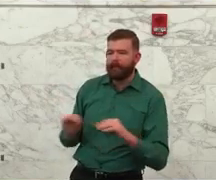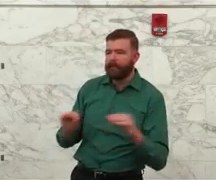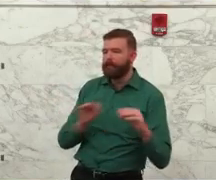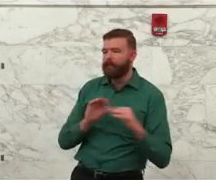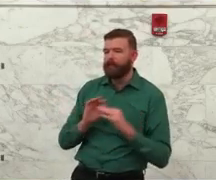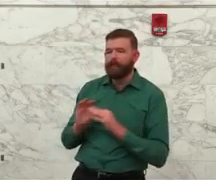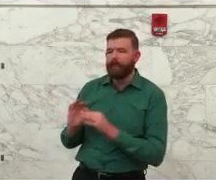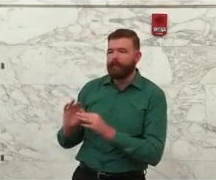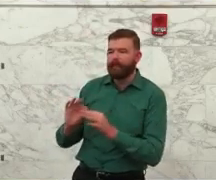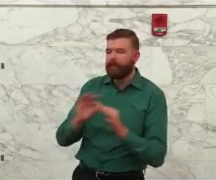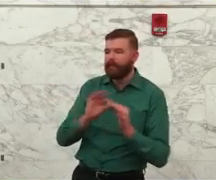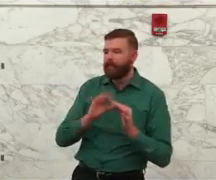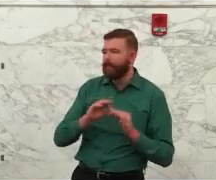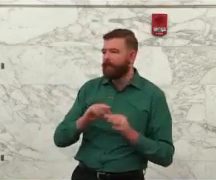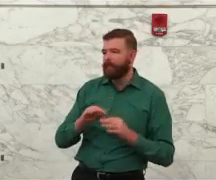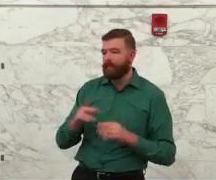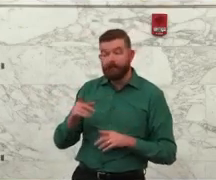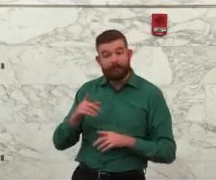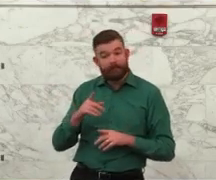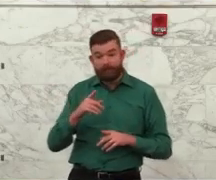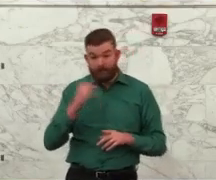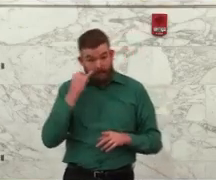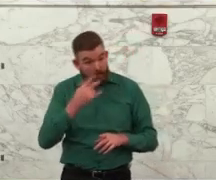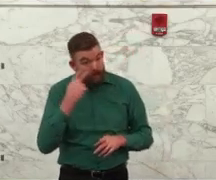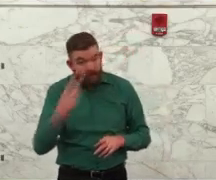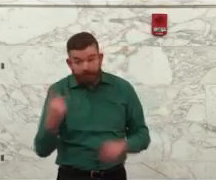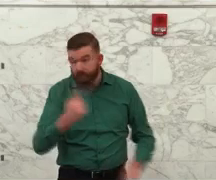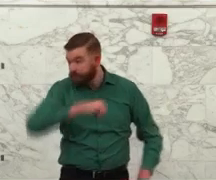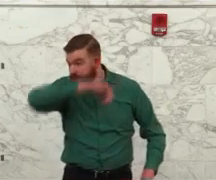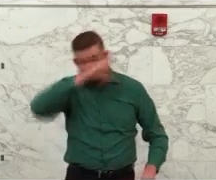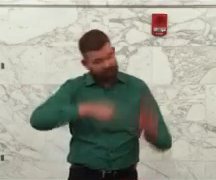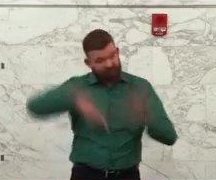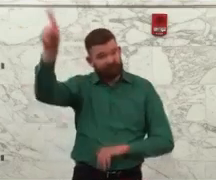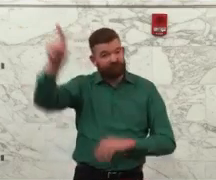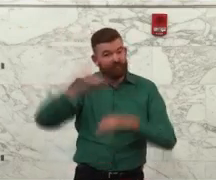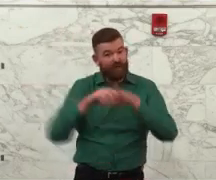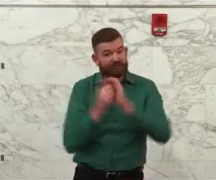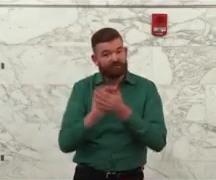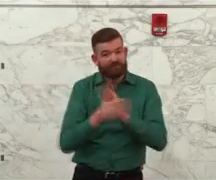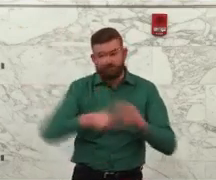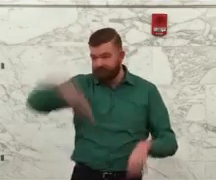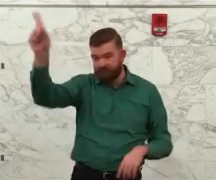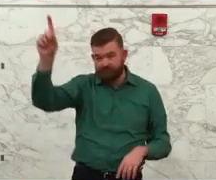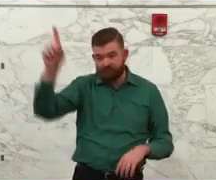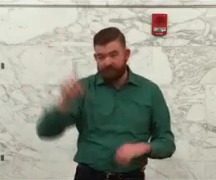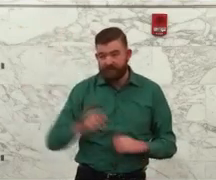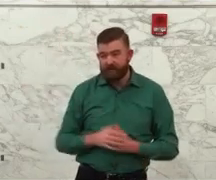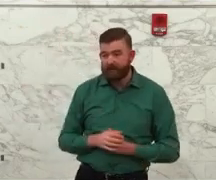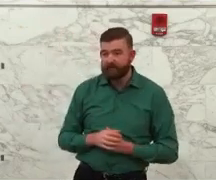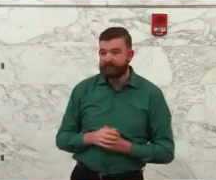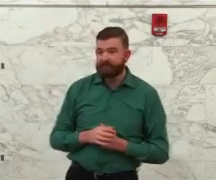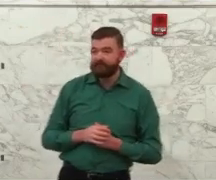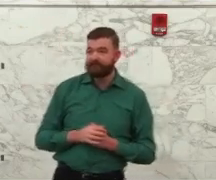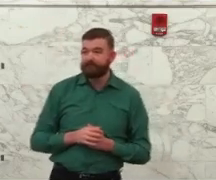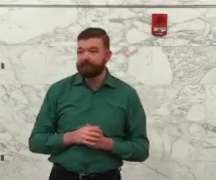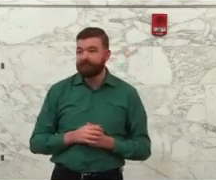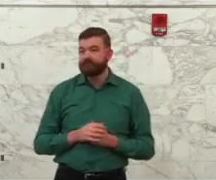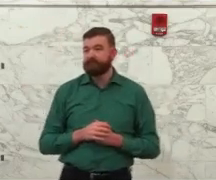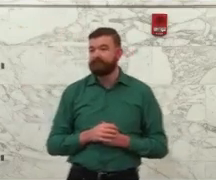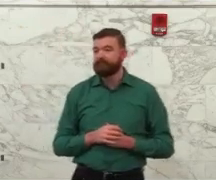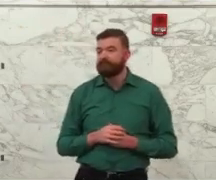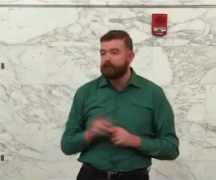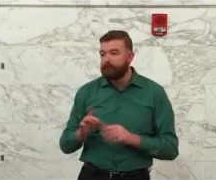this is over. But we could give you, I don't know where Mahan or Martel, maybe you can help me out here. So Mahan, I want to come back to this gentleman with a couple of the questions he's